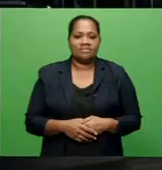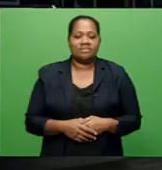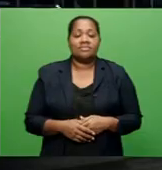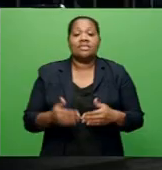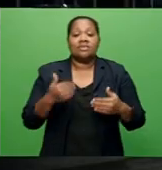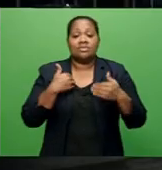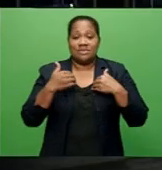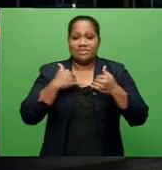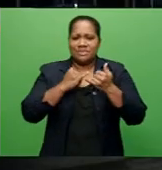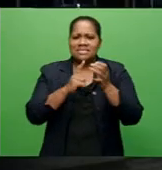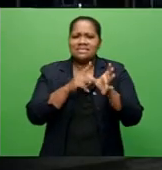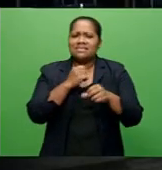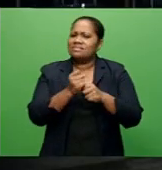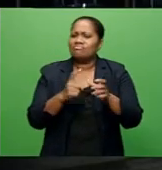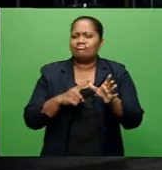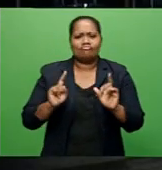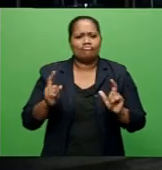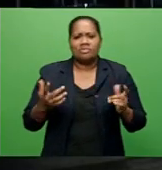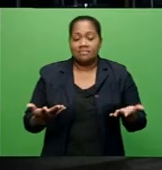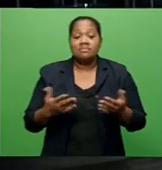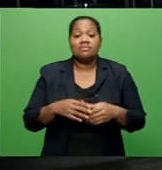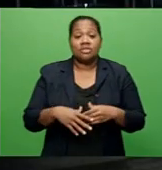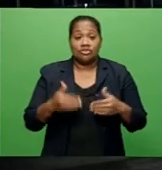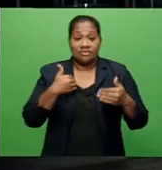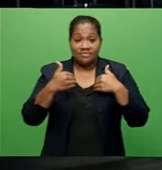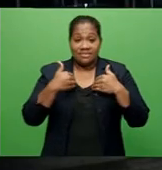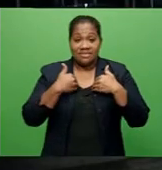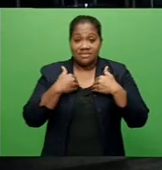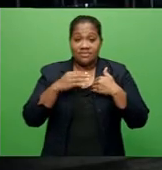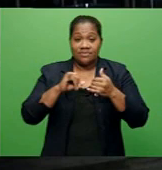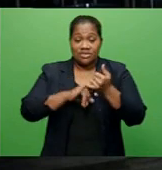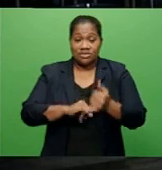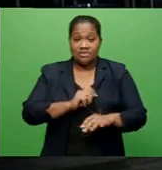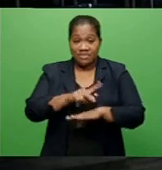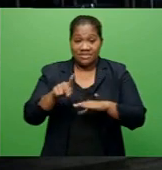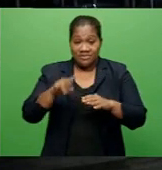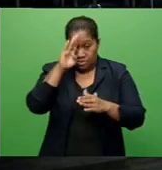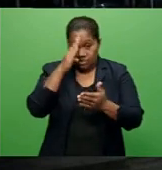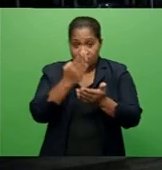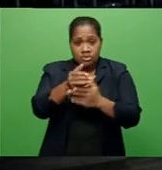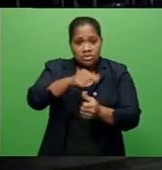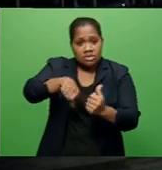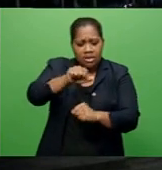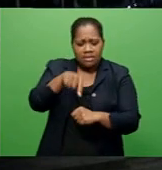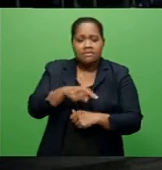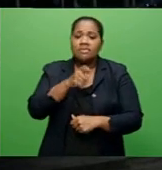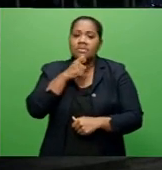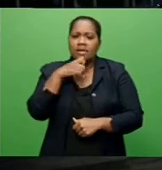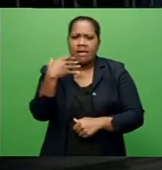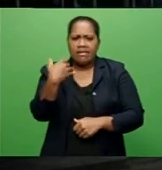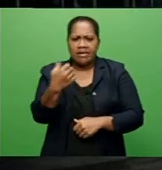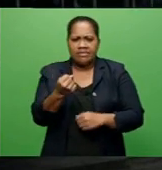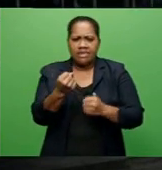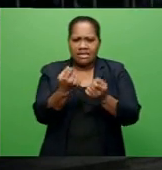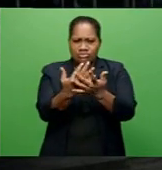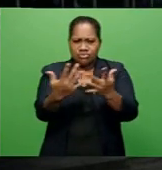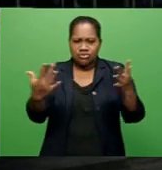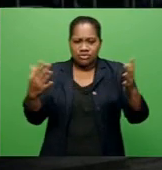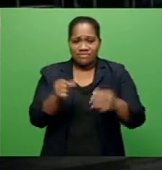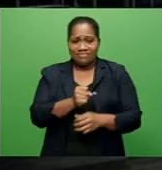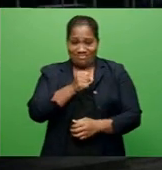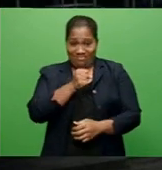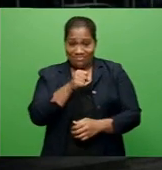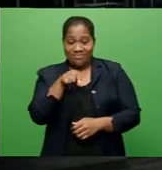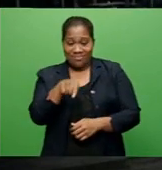The University of the South Pacific Students Association this afternoon held a press conference. Now, the student leaders have also expressed